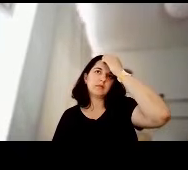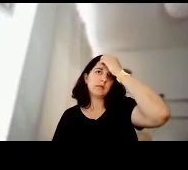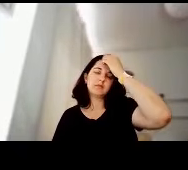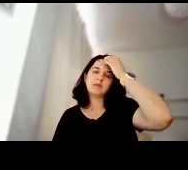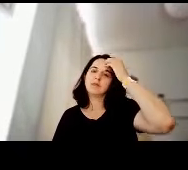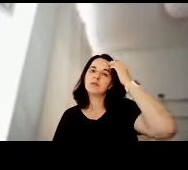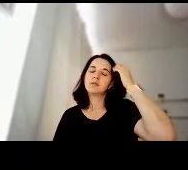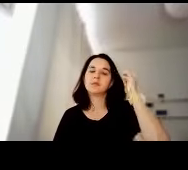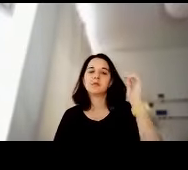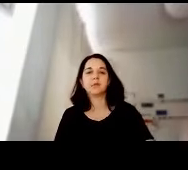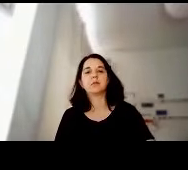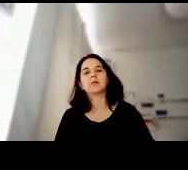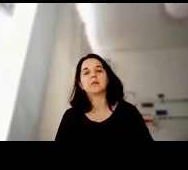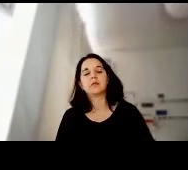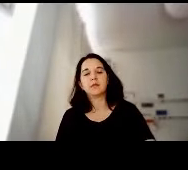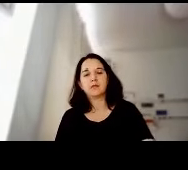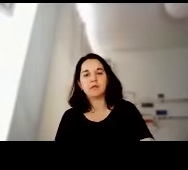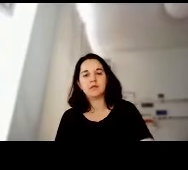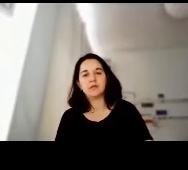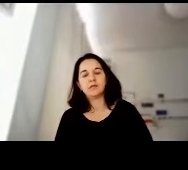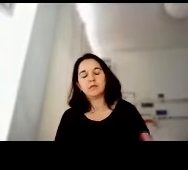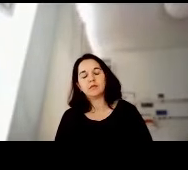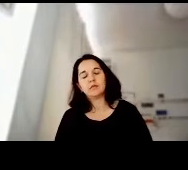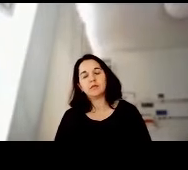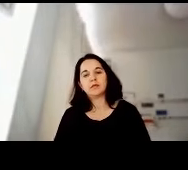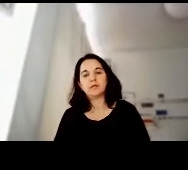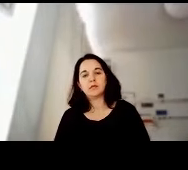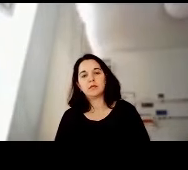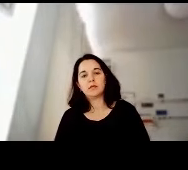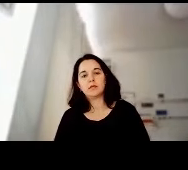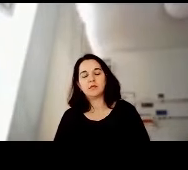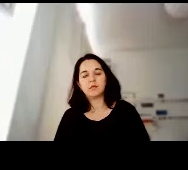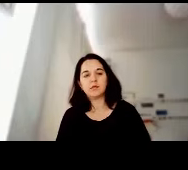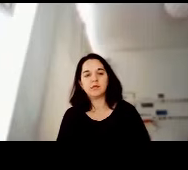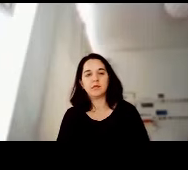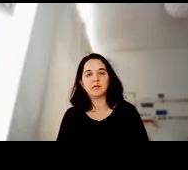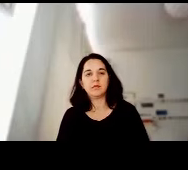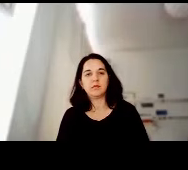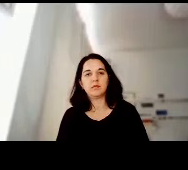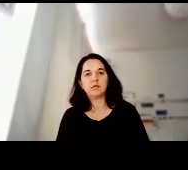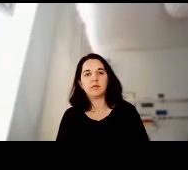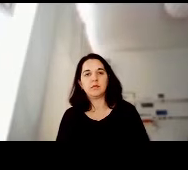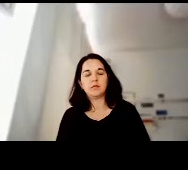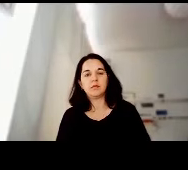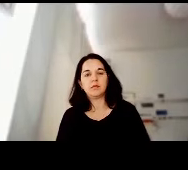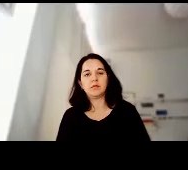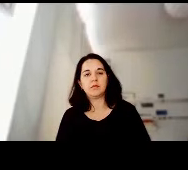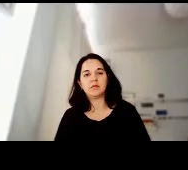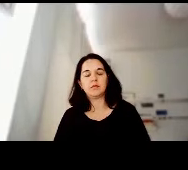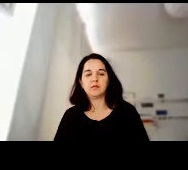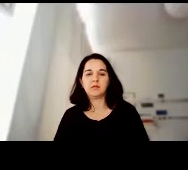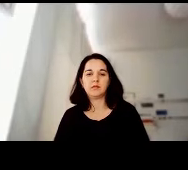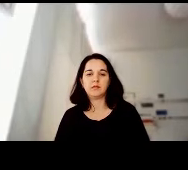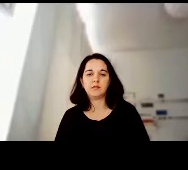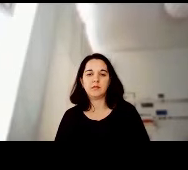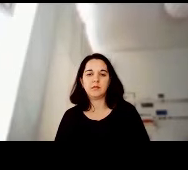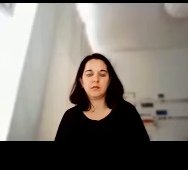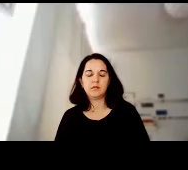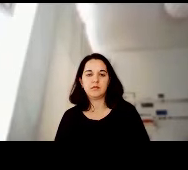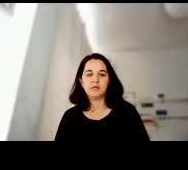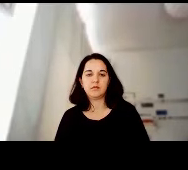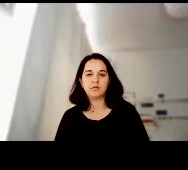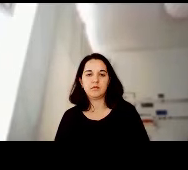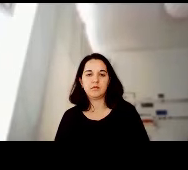I'm interested in thinking about who benefits and who loses when we collect, analyse, and use data about